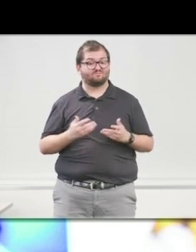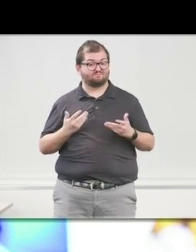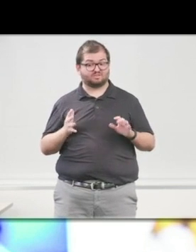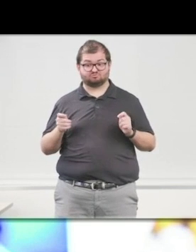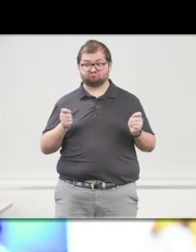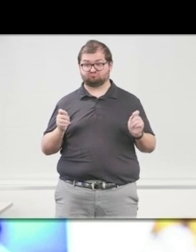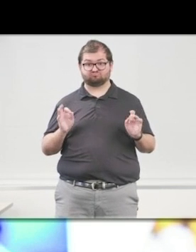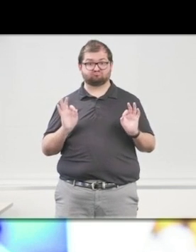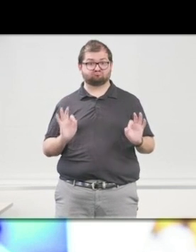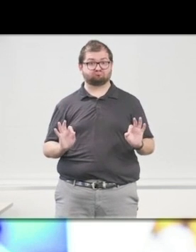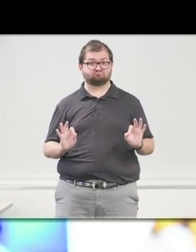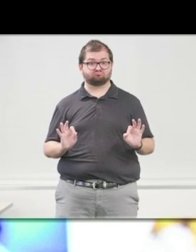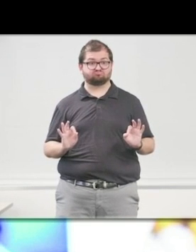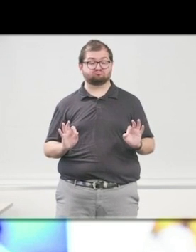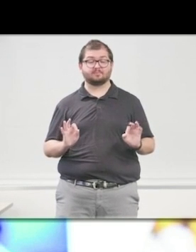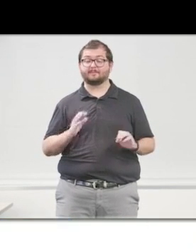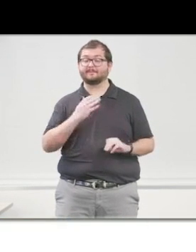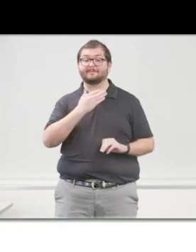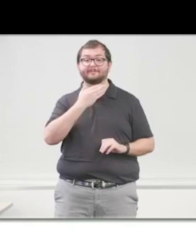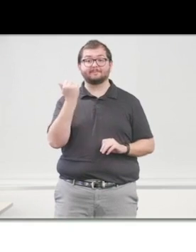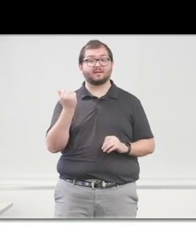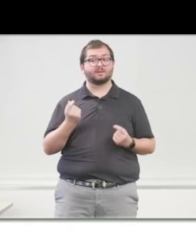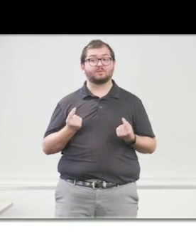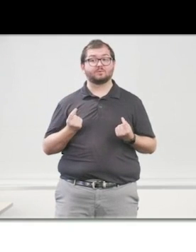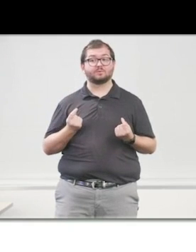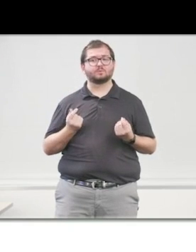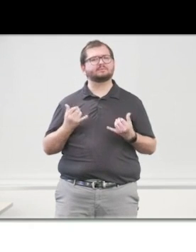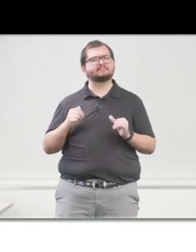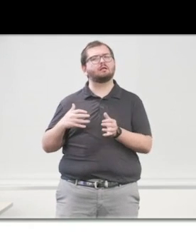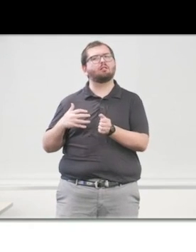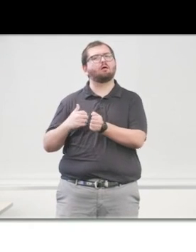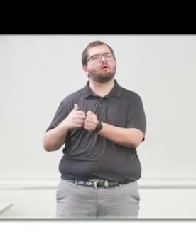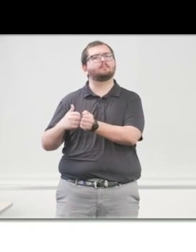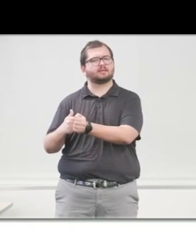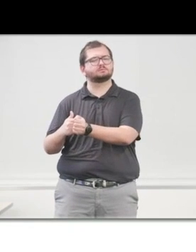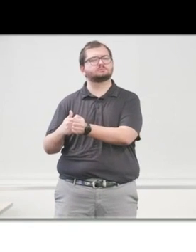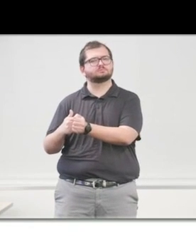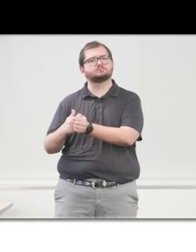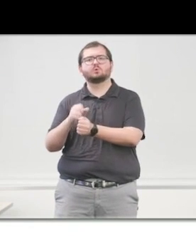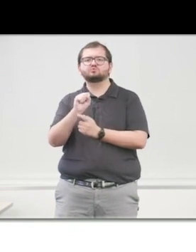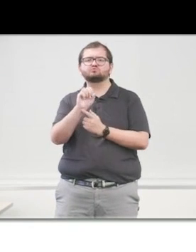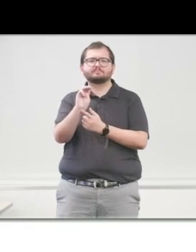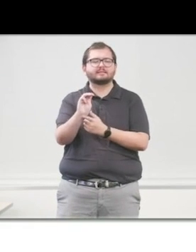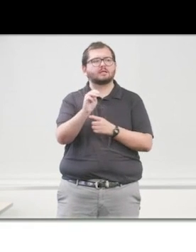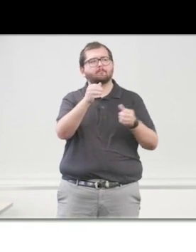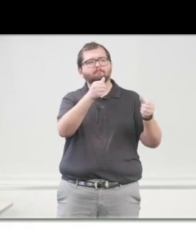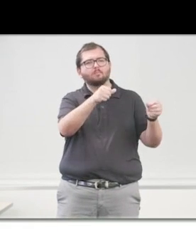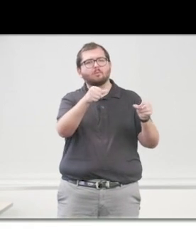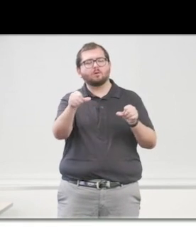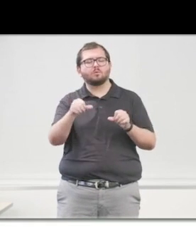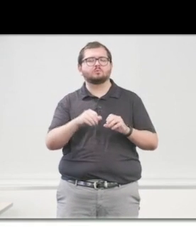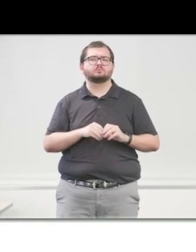handled, the best thing would be, still do updates, give updates on your social media. I would